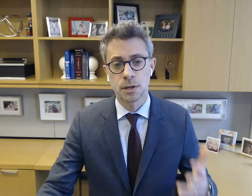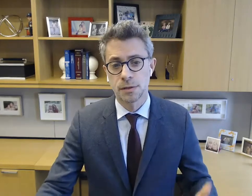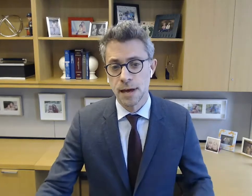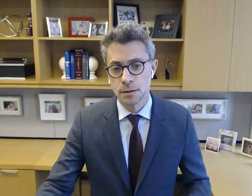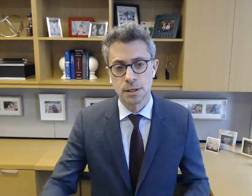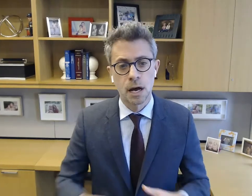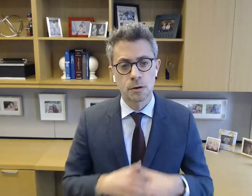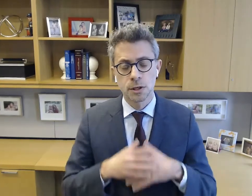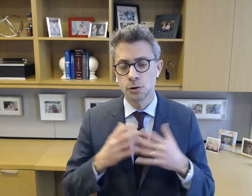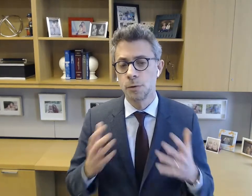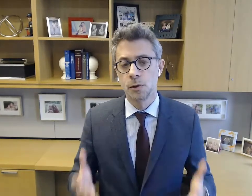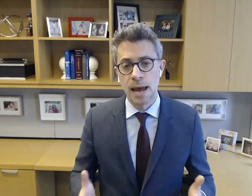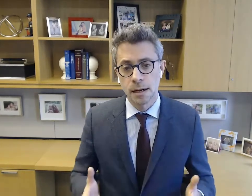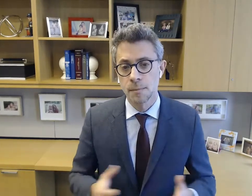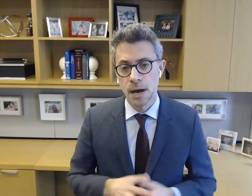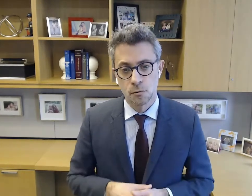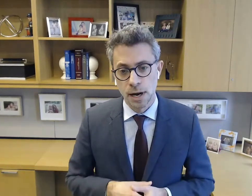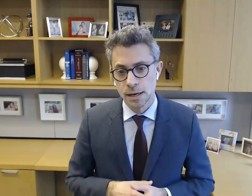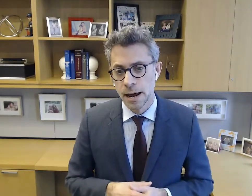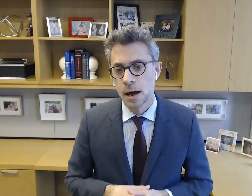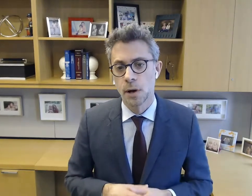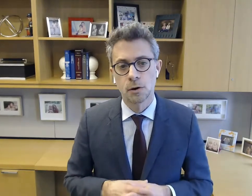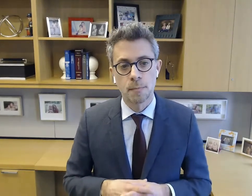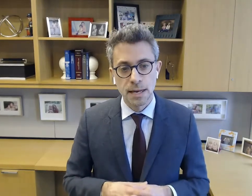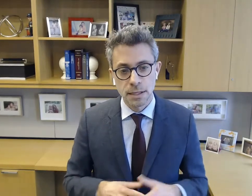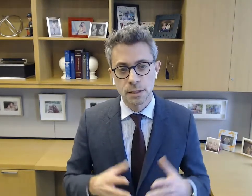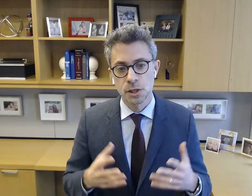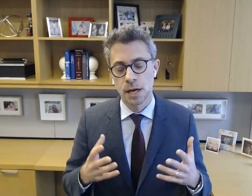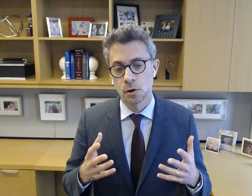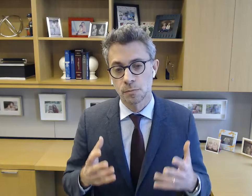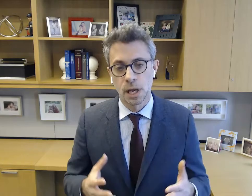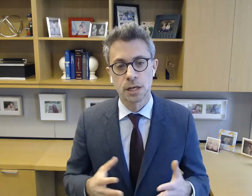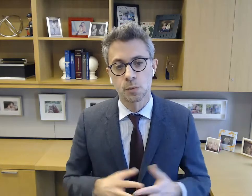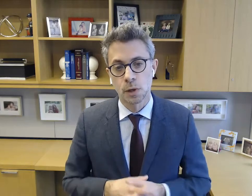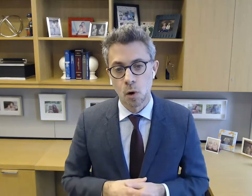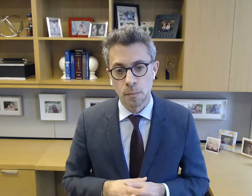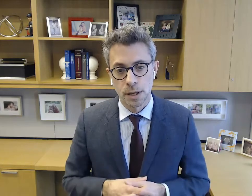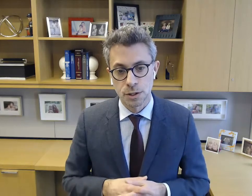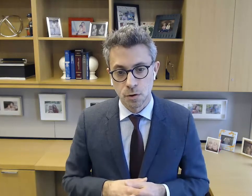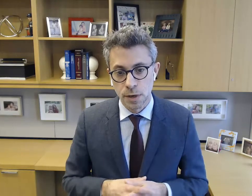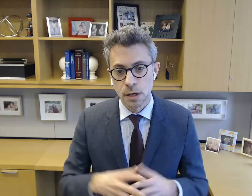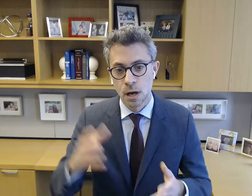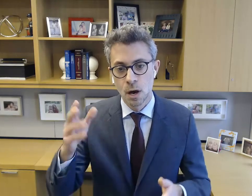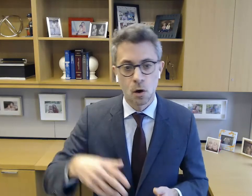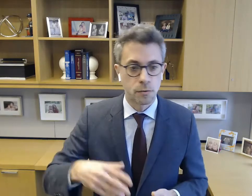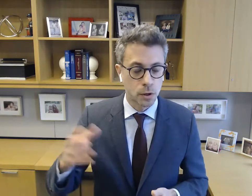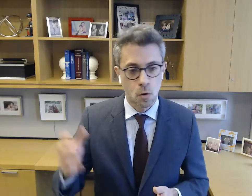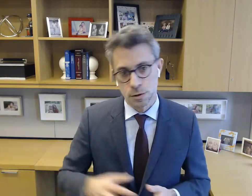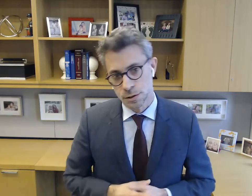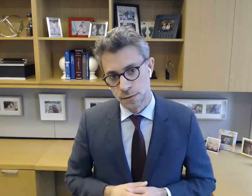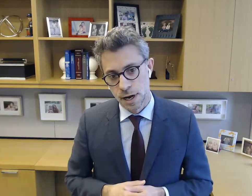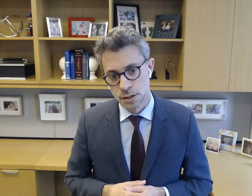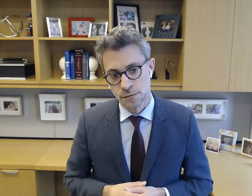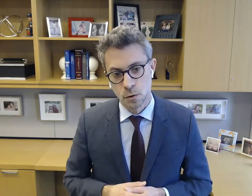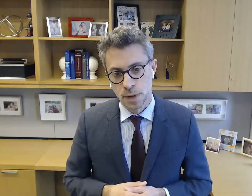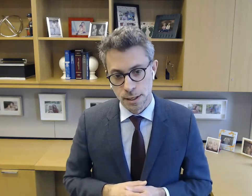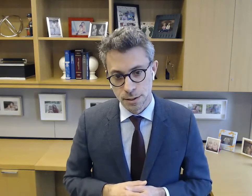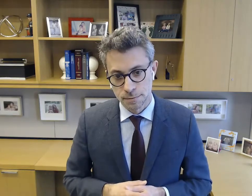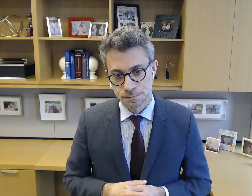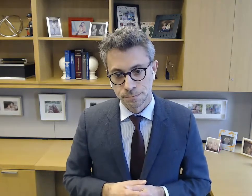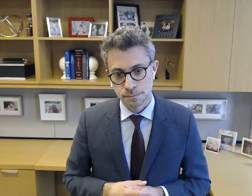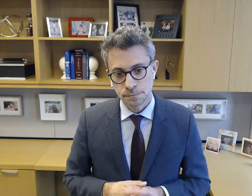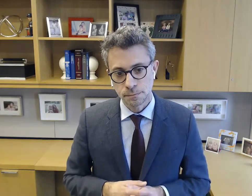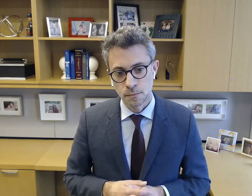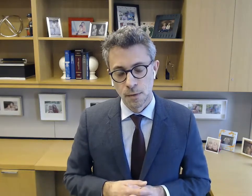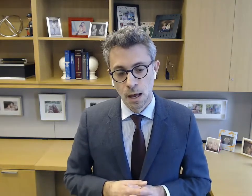$100, $1,000, contribute any amount right now, and your message and your pledge will go up on the screen over the course of the next few